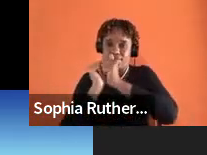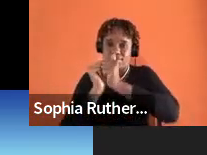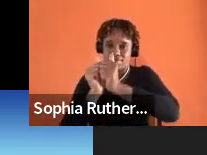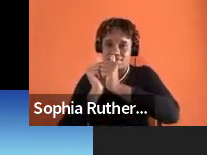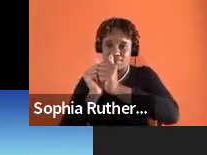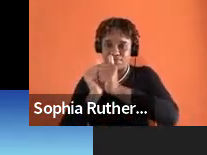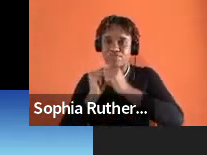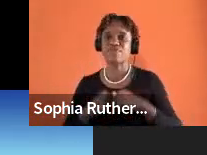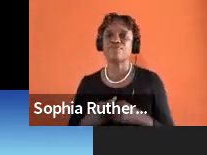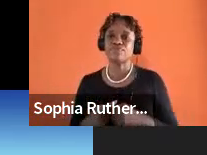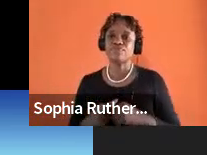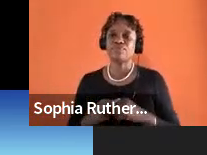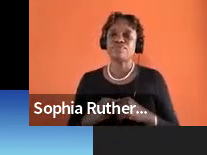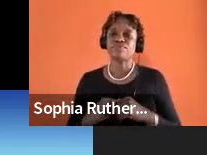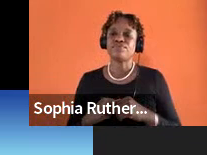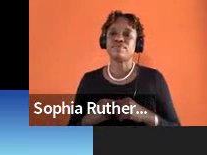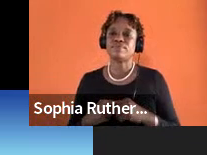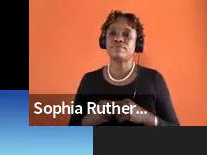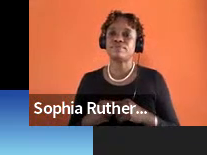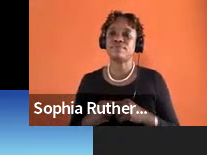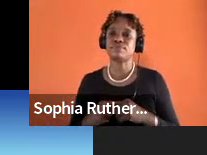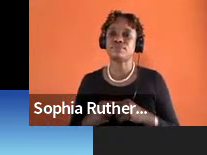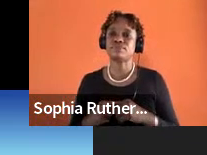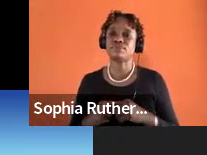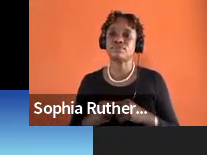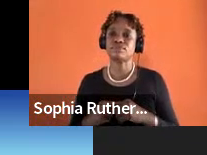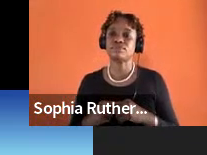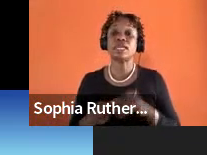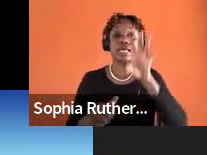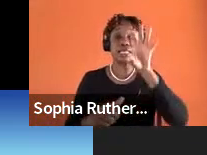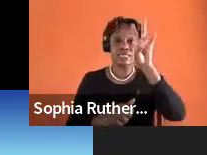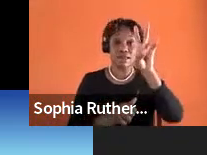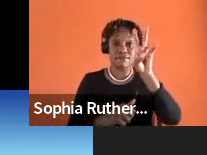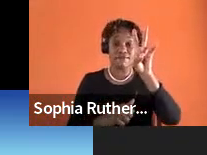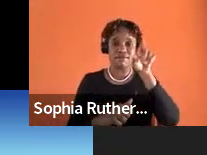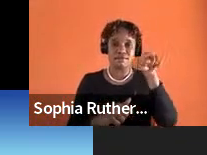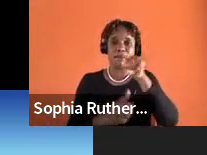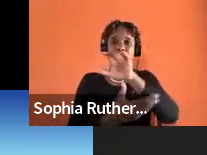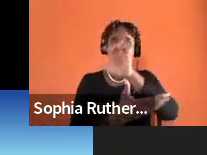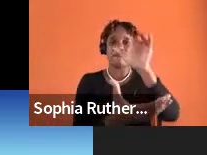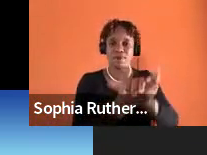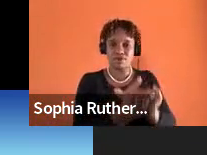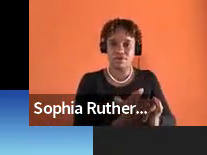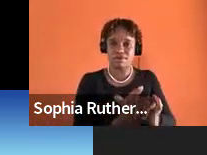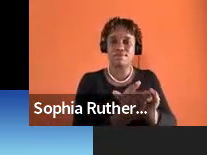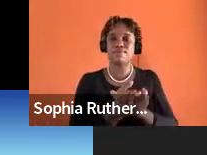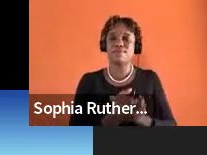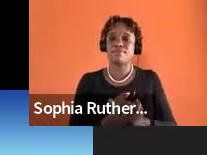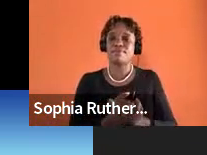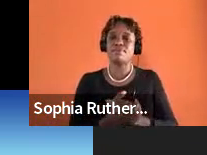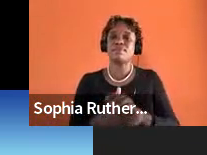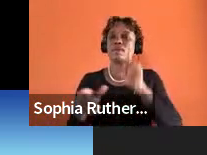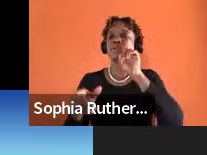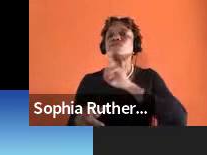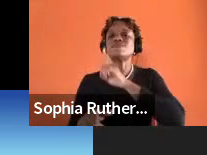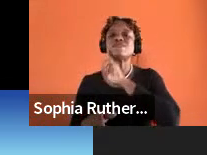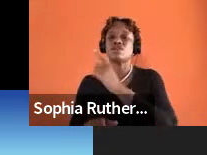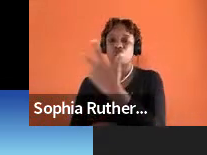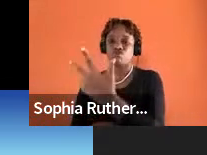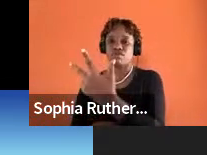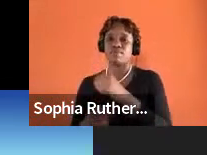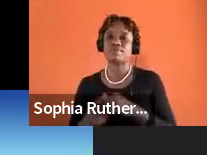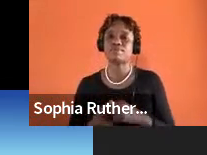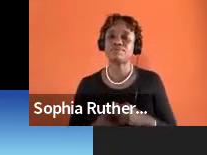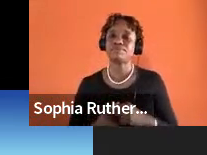participants in the study. 7 of the participants were married and 3 were single. 4 respondents